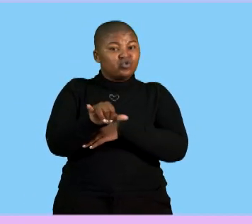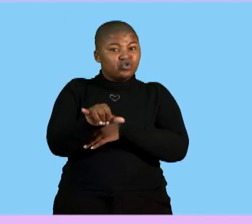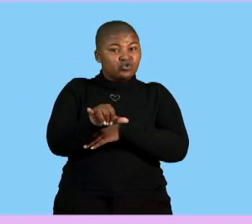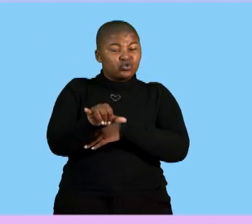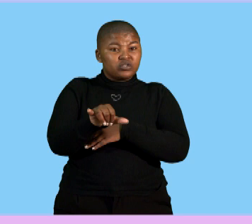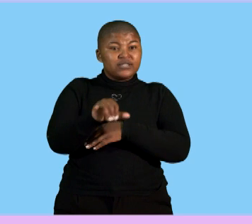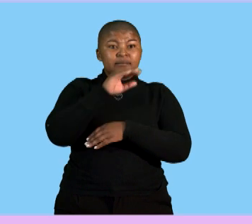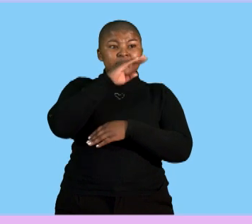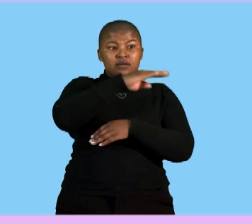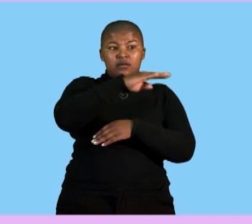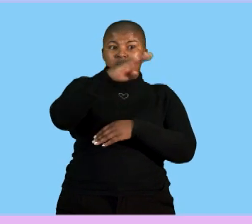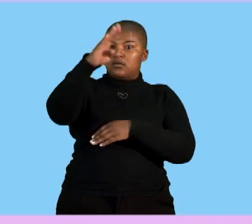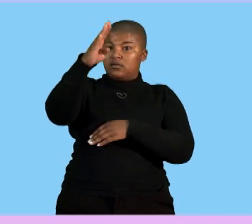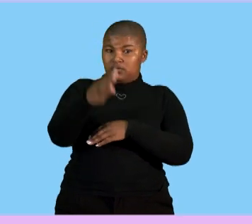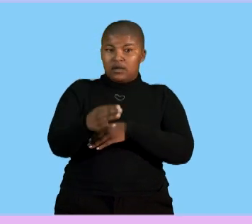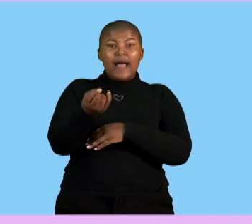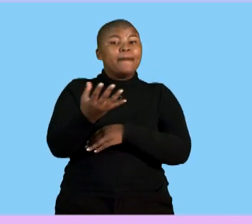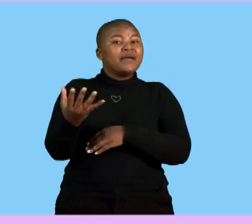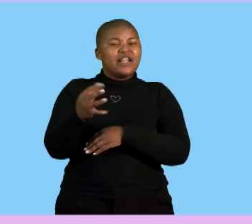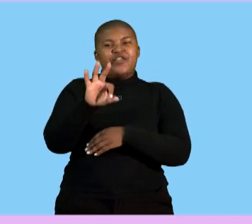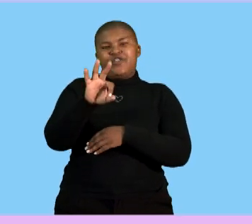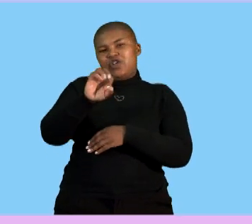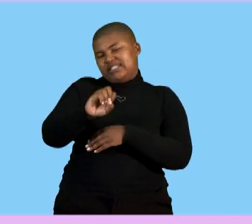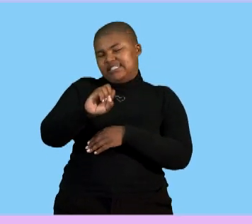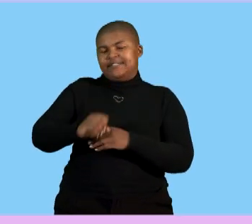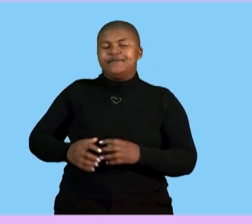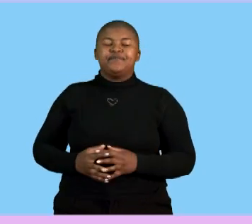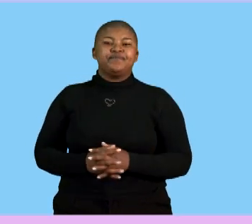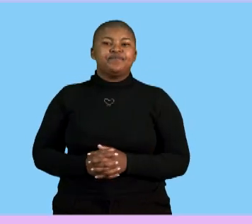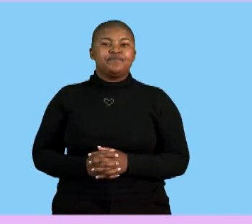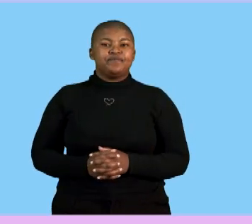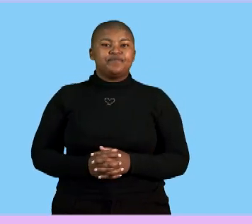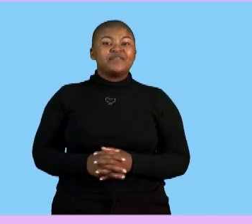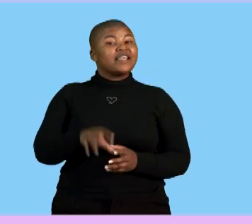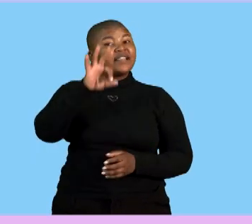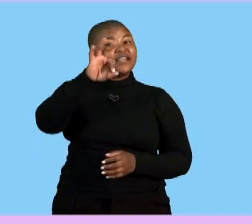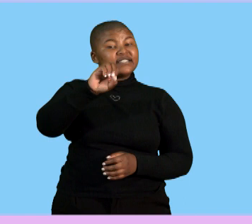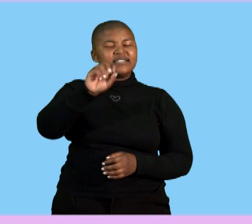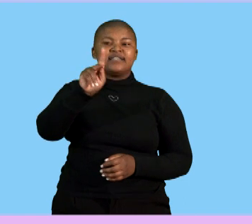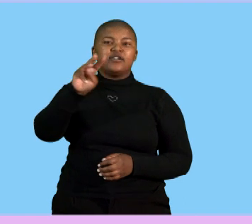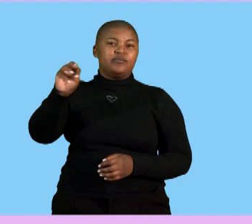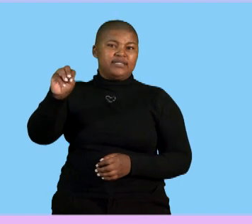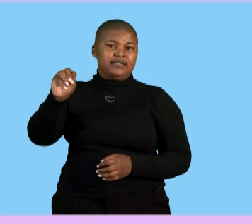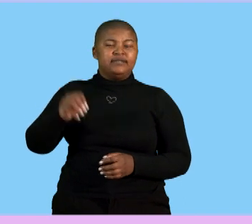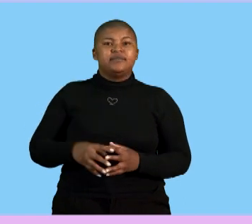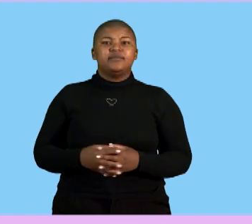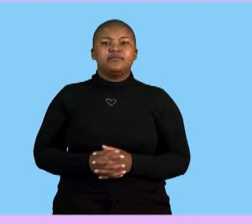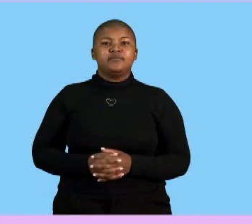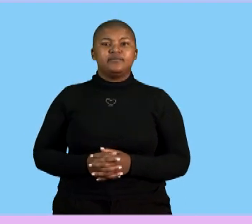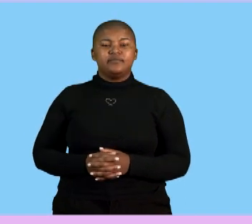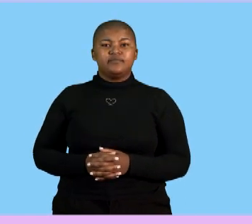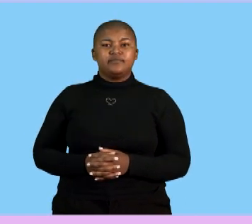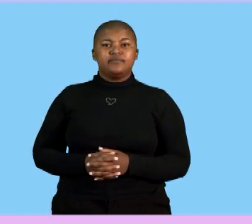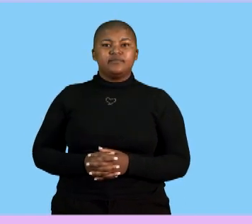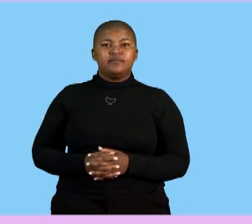on the graph that covers was 30 kilometers.